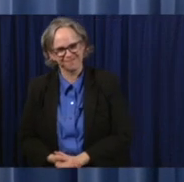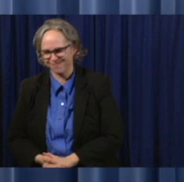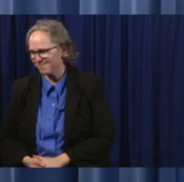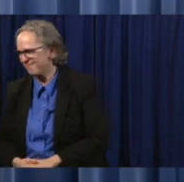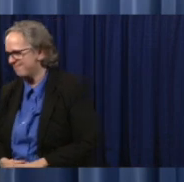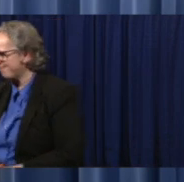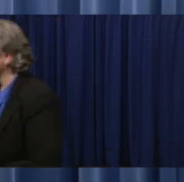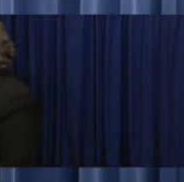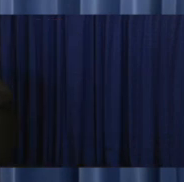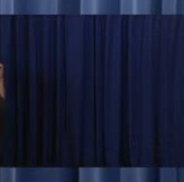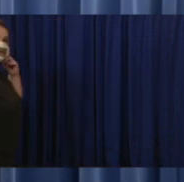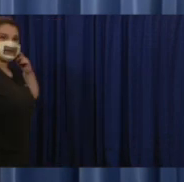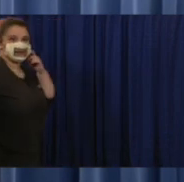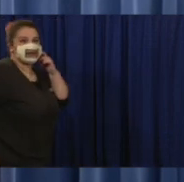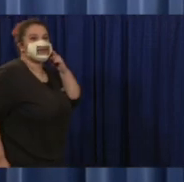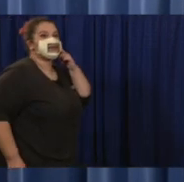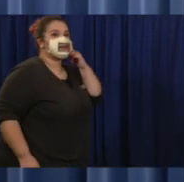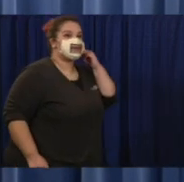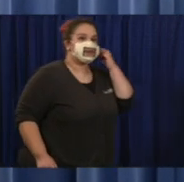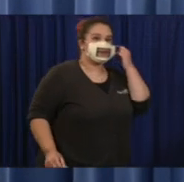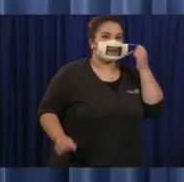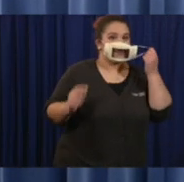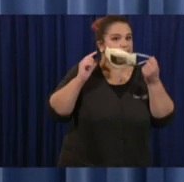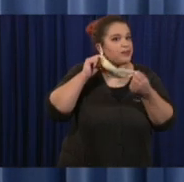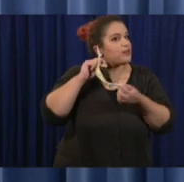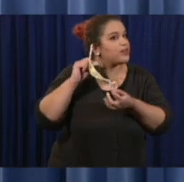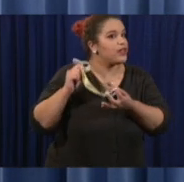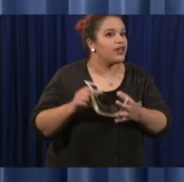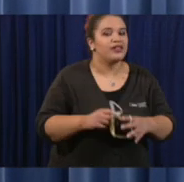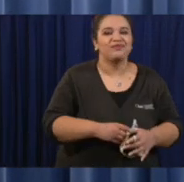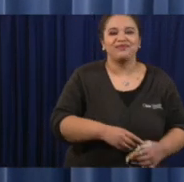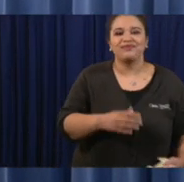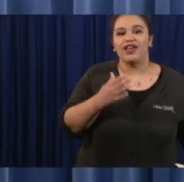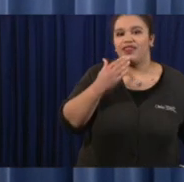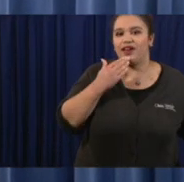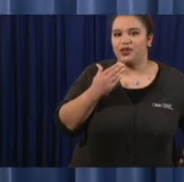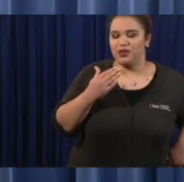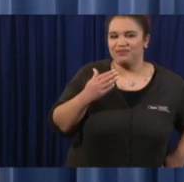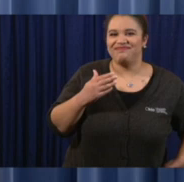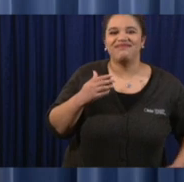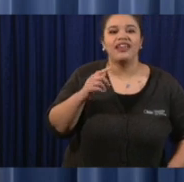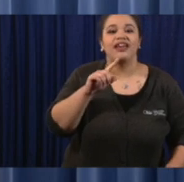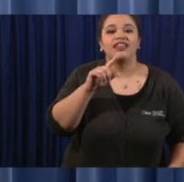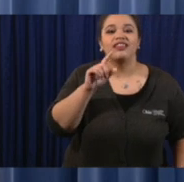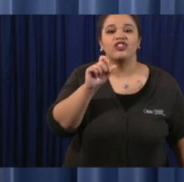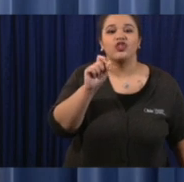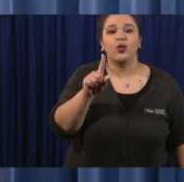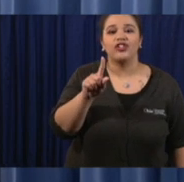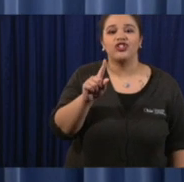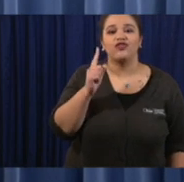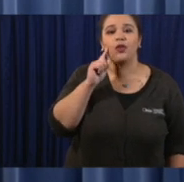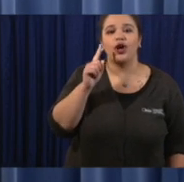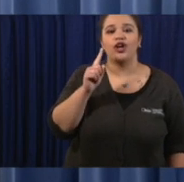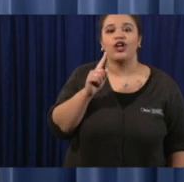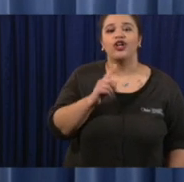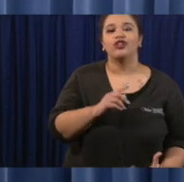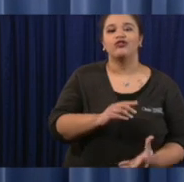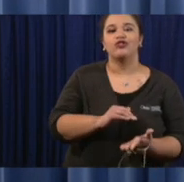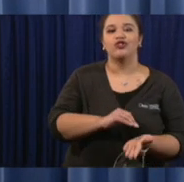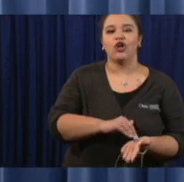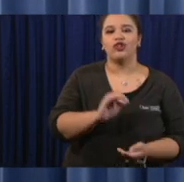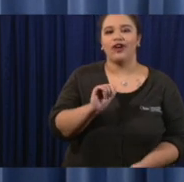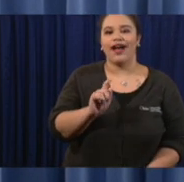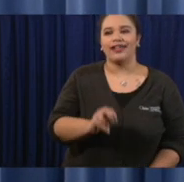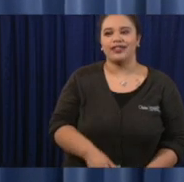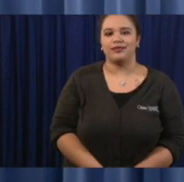Thank you, Governor. Jim Audie from WHIO-TV. This is a question for Dr. Acton. And I want to go back to a statement you made yesterday about